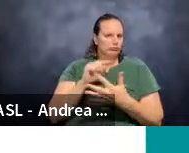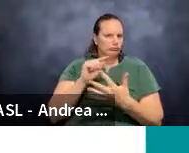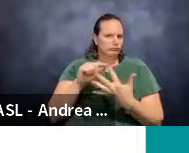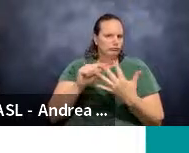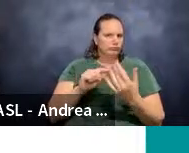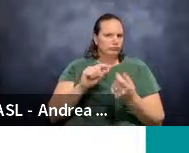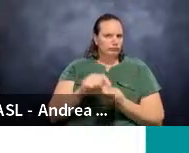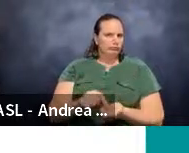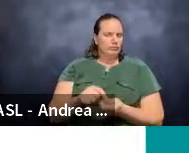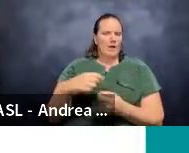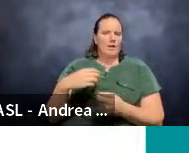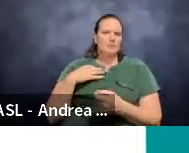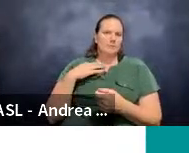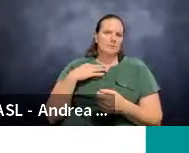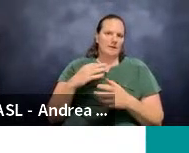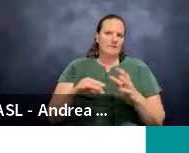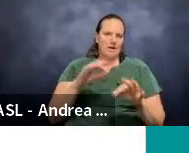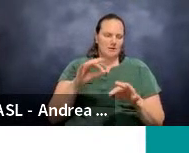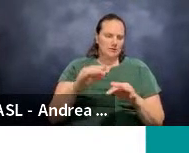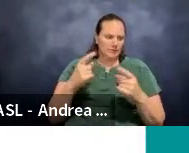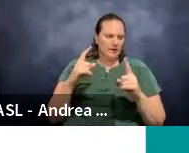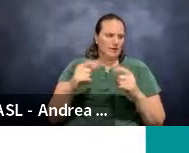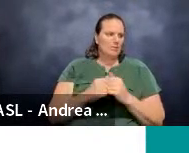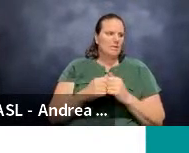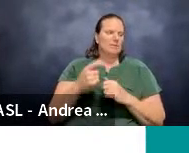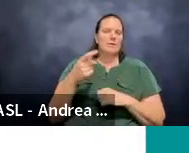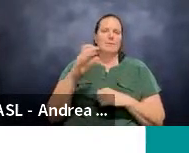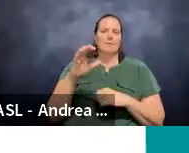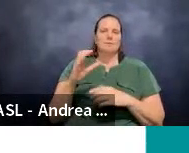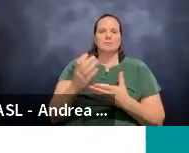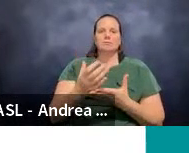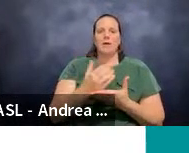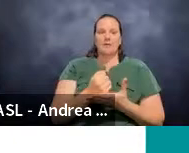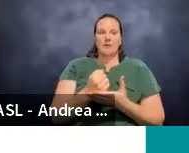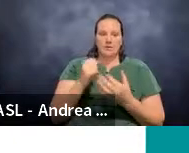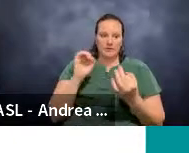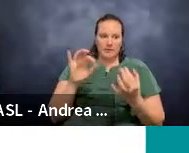of eligibility and findings of effect with the public and gather input.